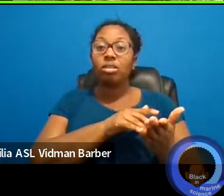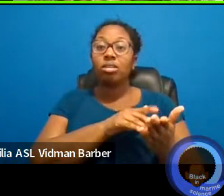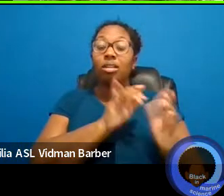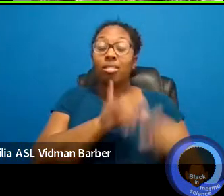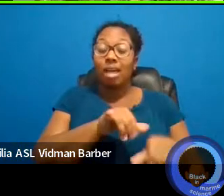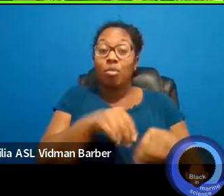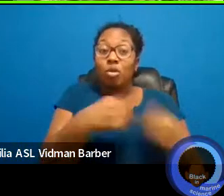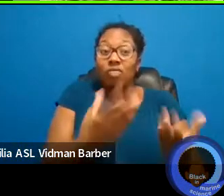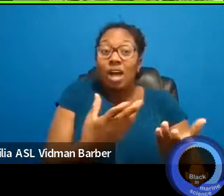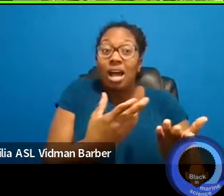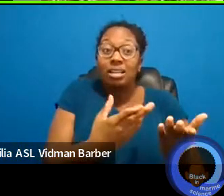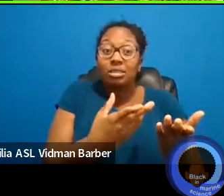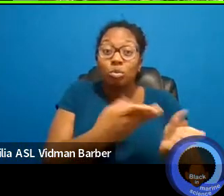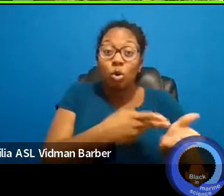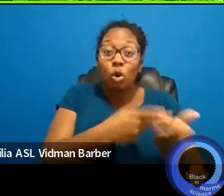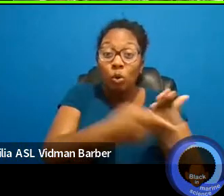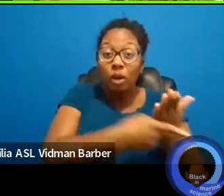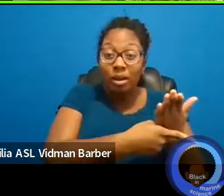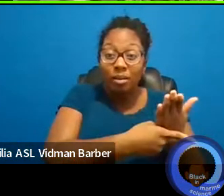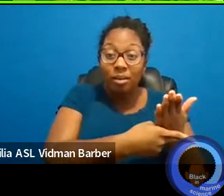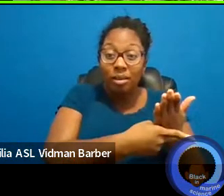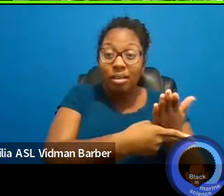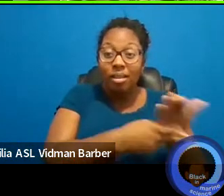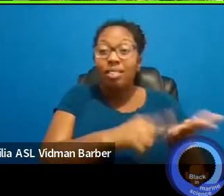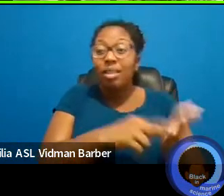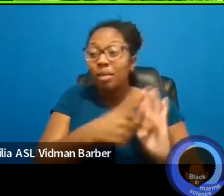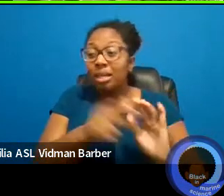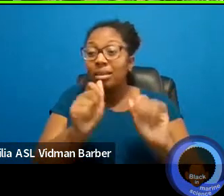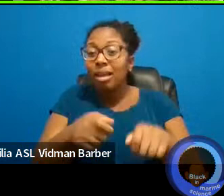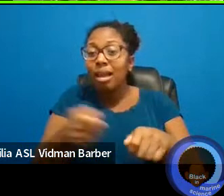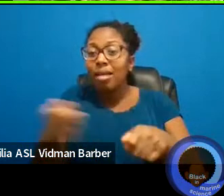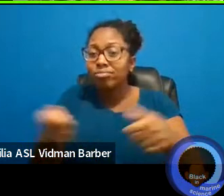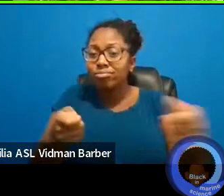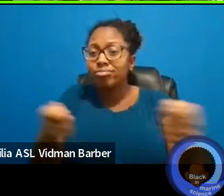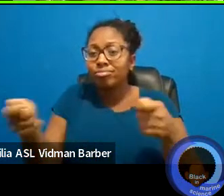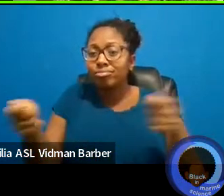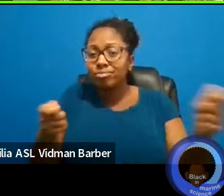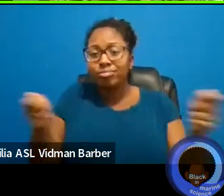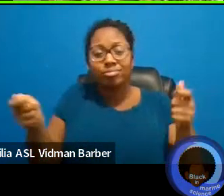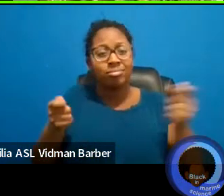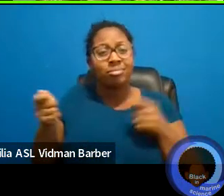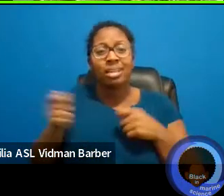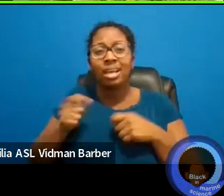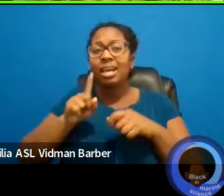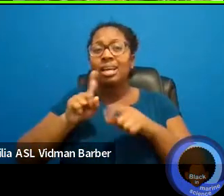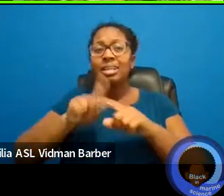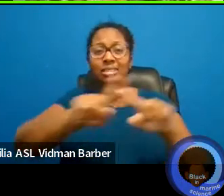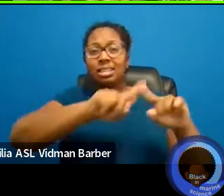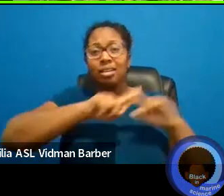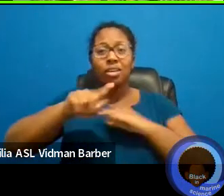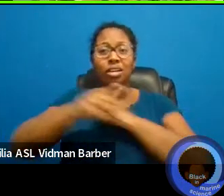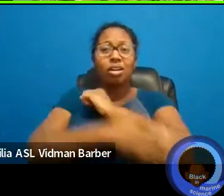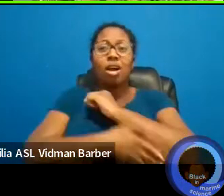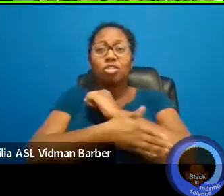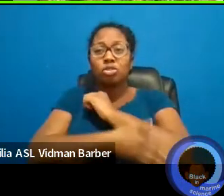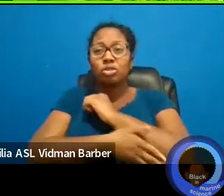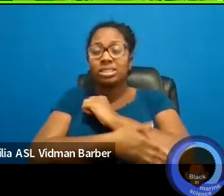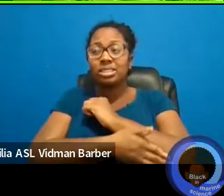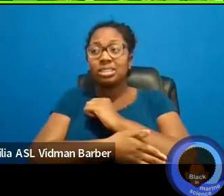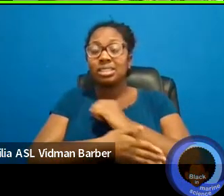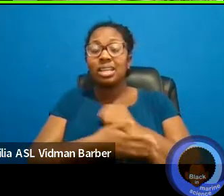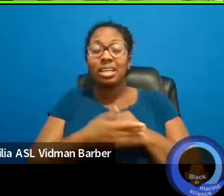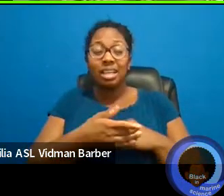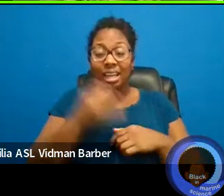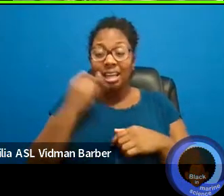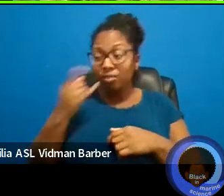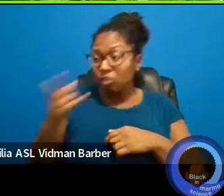marine science, then we could, bring people from countries where they don't have marine science programs to